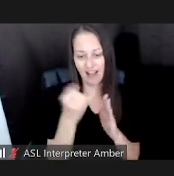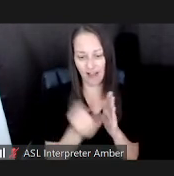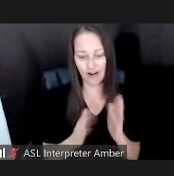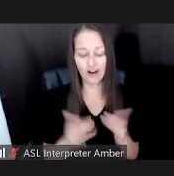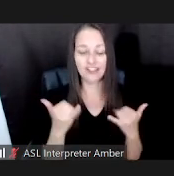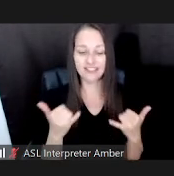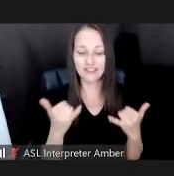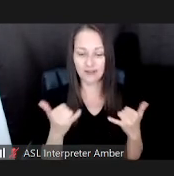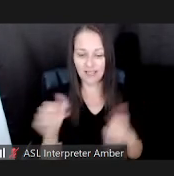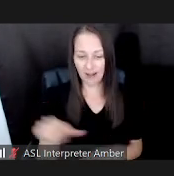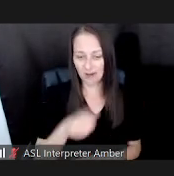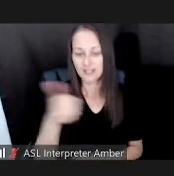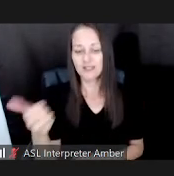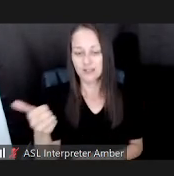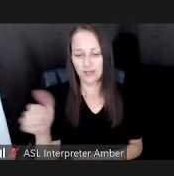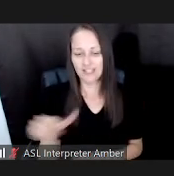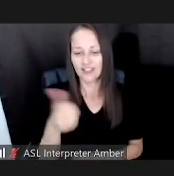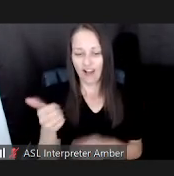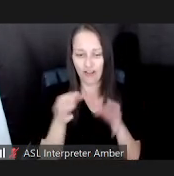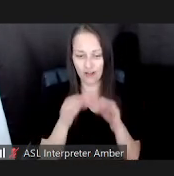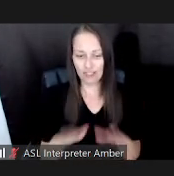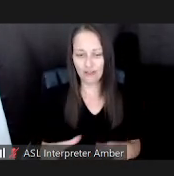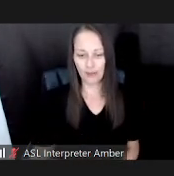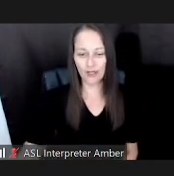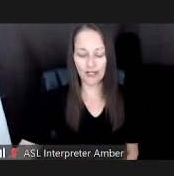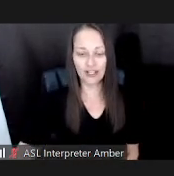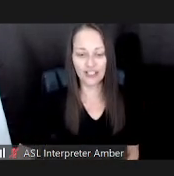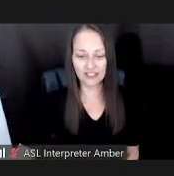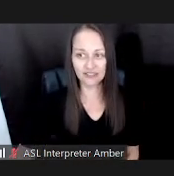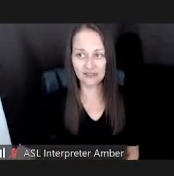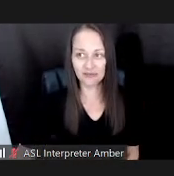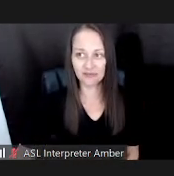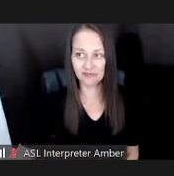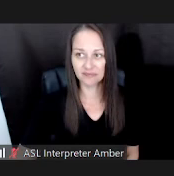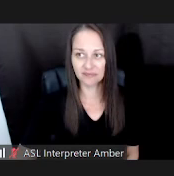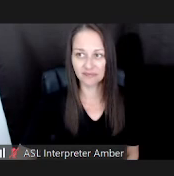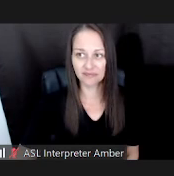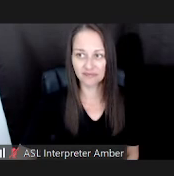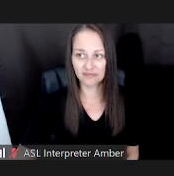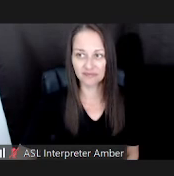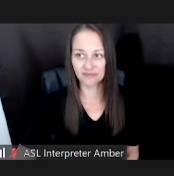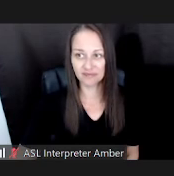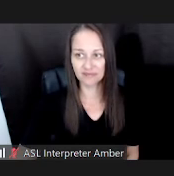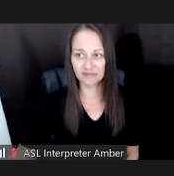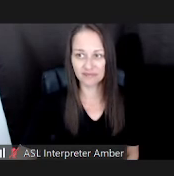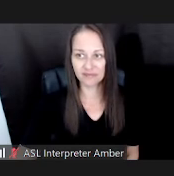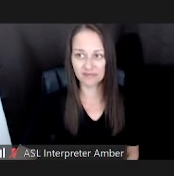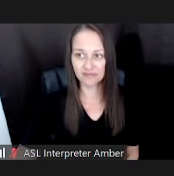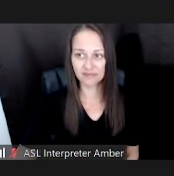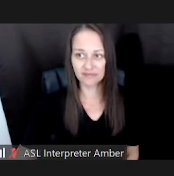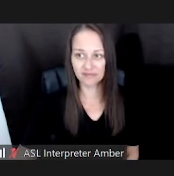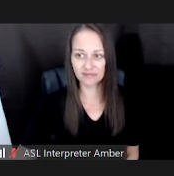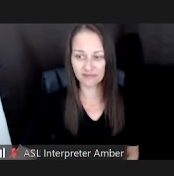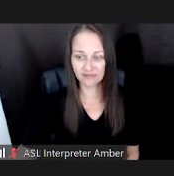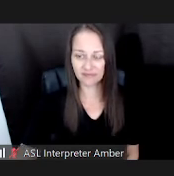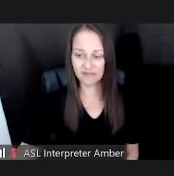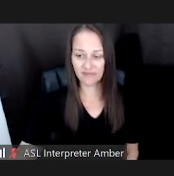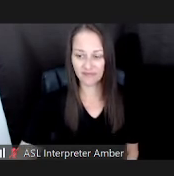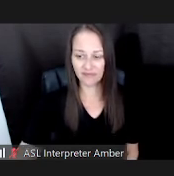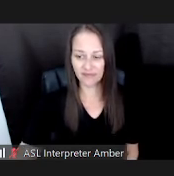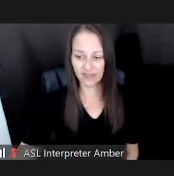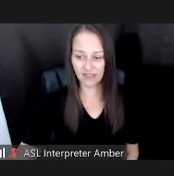on the program. So it's really exciting, really inspiring, and really kind of pivotal to the way that we even have to look